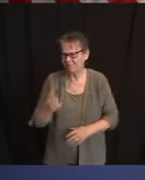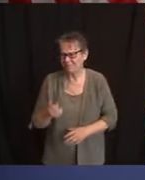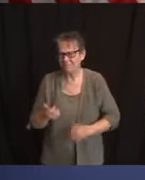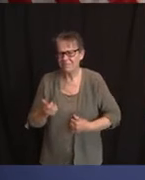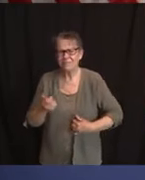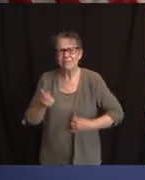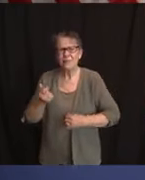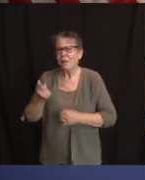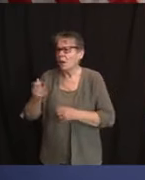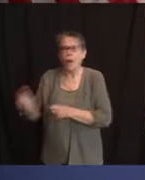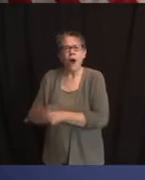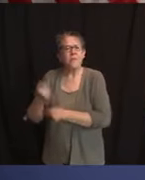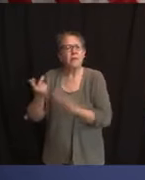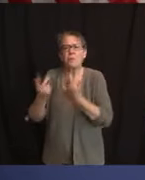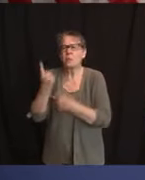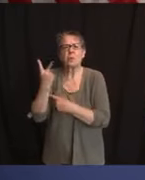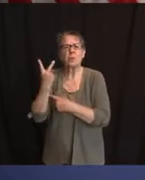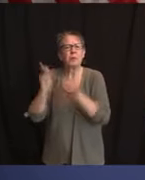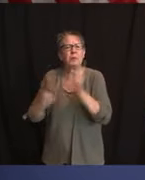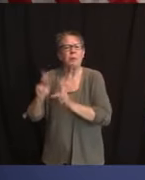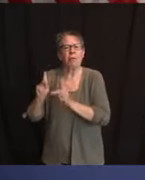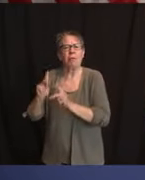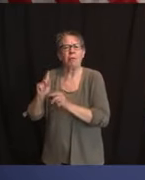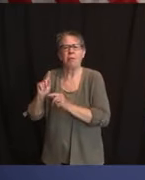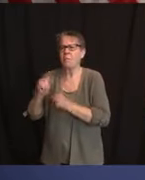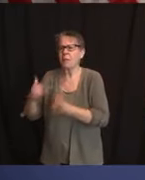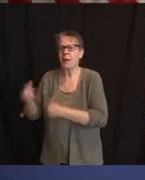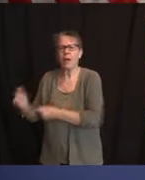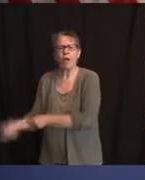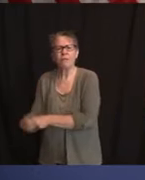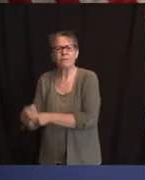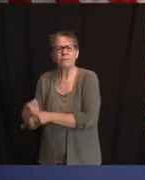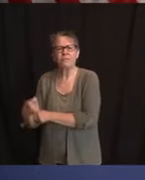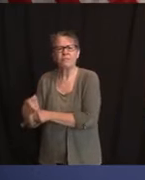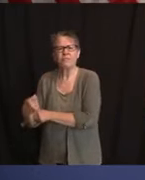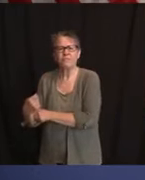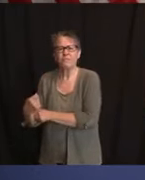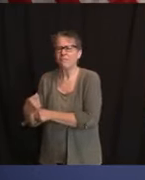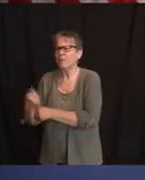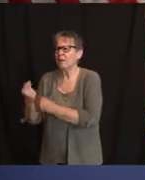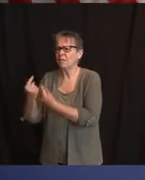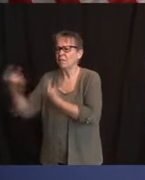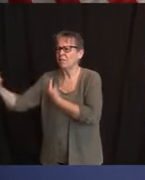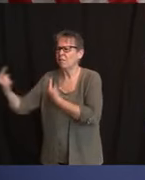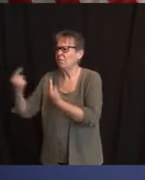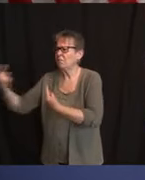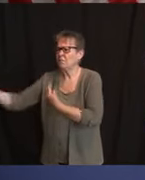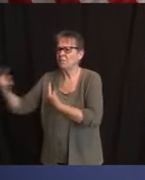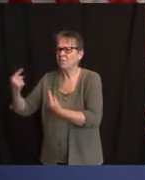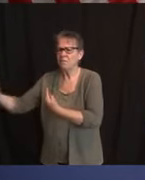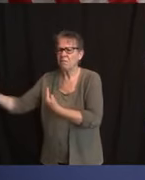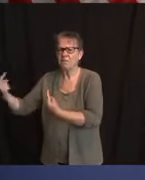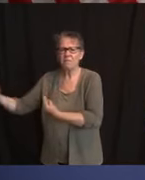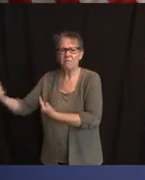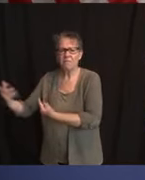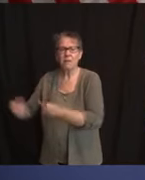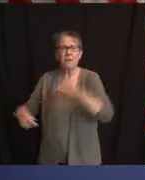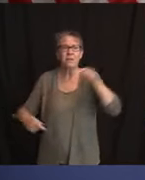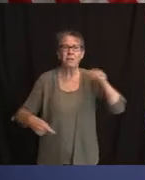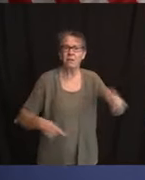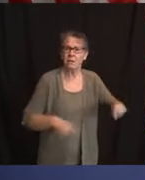please. Colonel, the letter I saw said that wave parades should be canceled. Are you saying that they don't have to be canceled